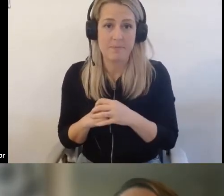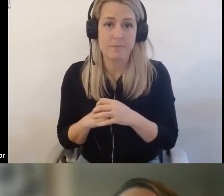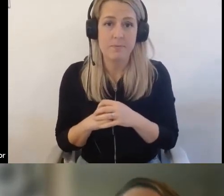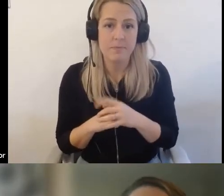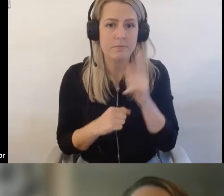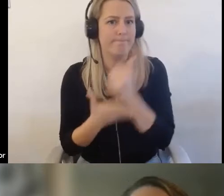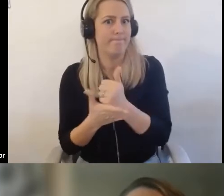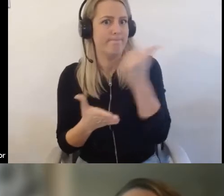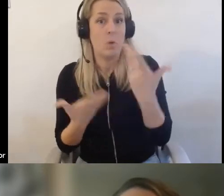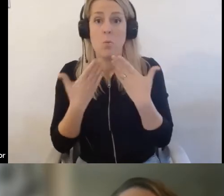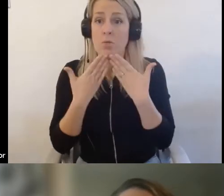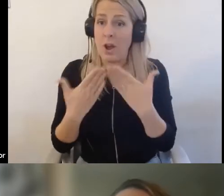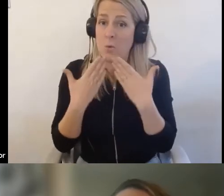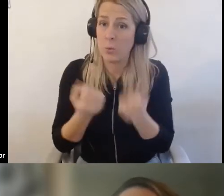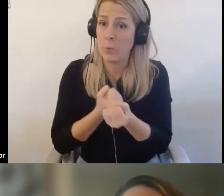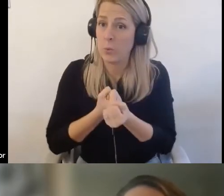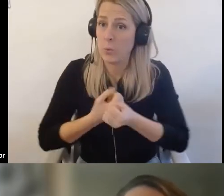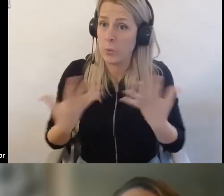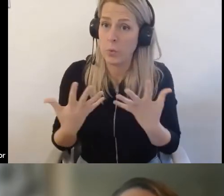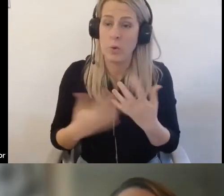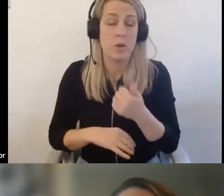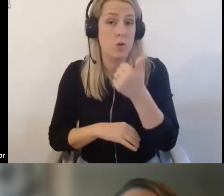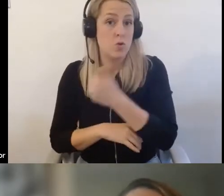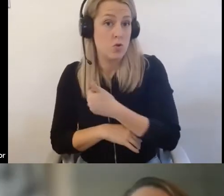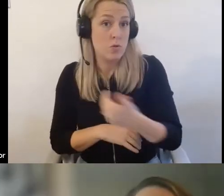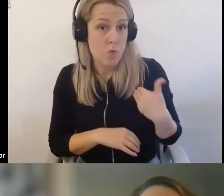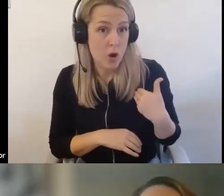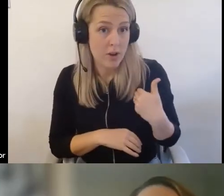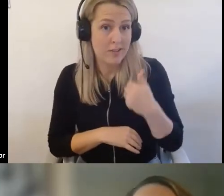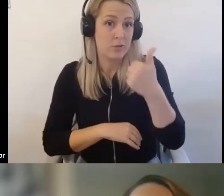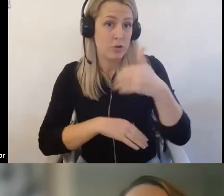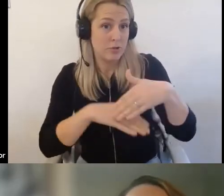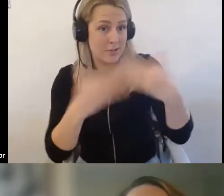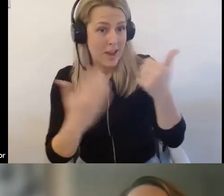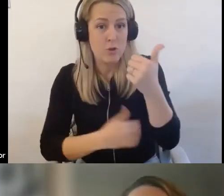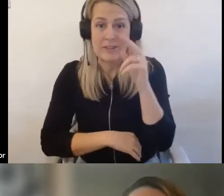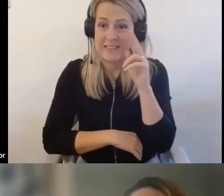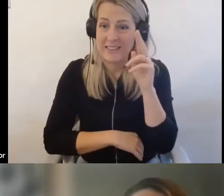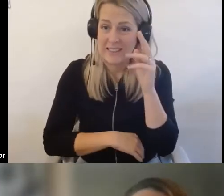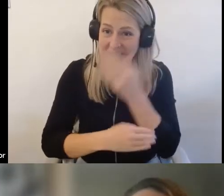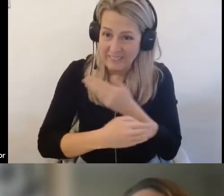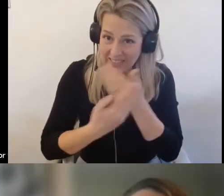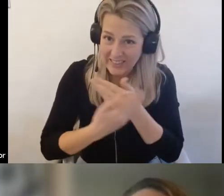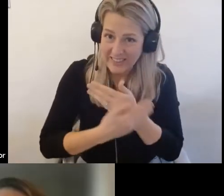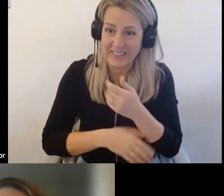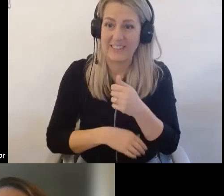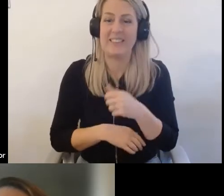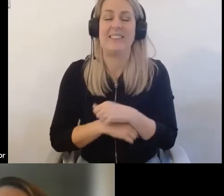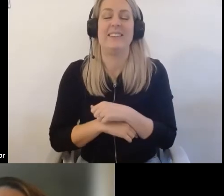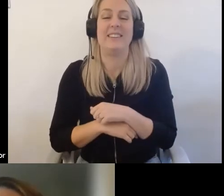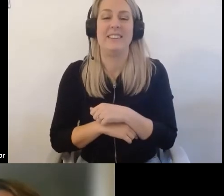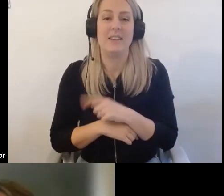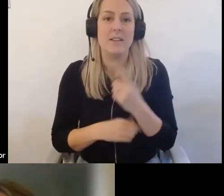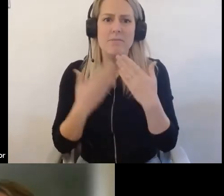Great. Well, thank you very much. And good morning, good day, and good evening to everybody. Thank you very much to the GDI Hub